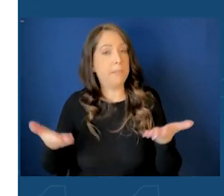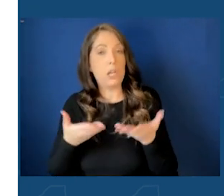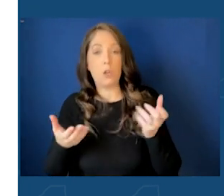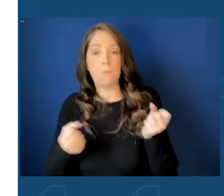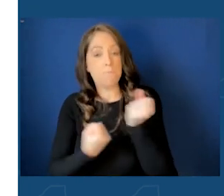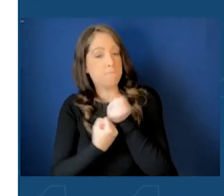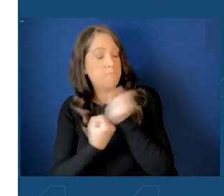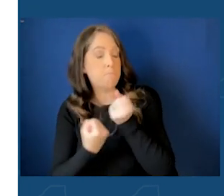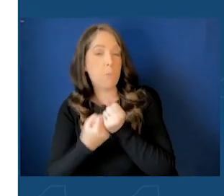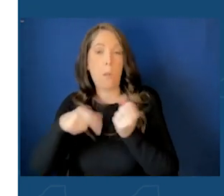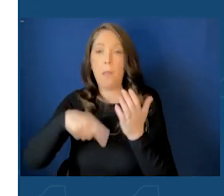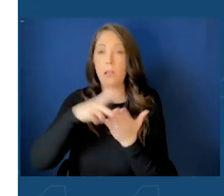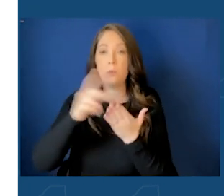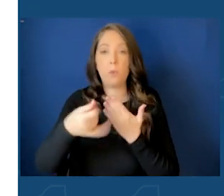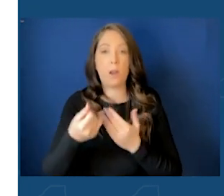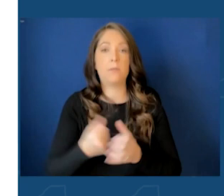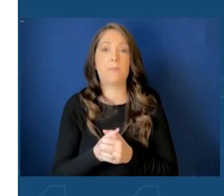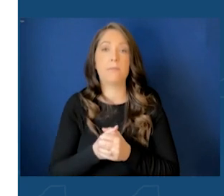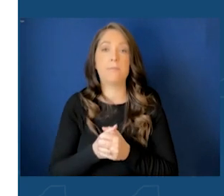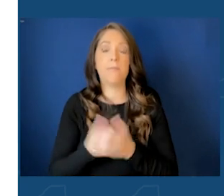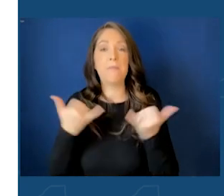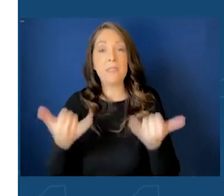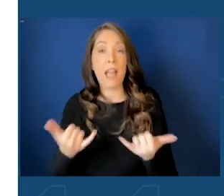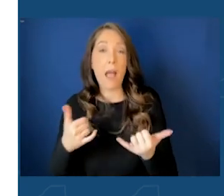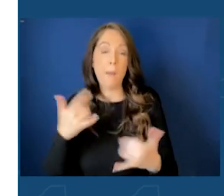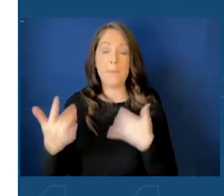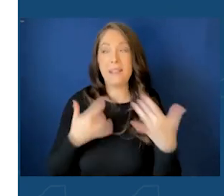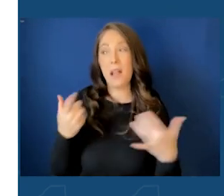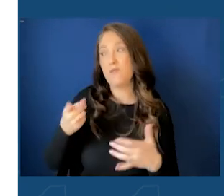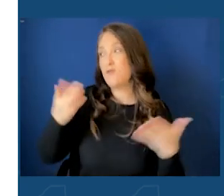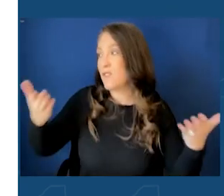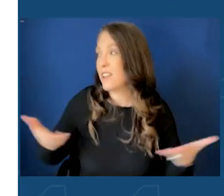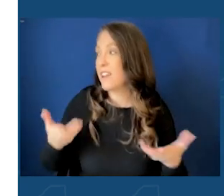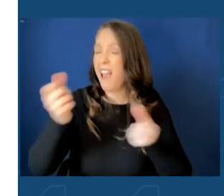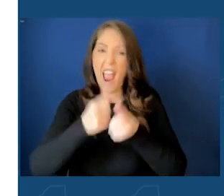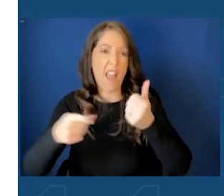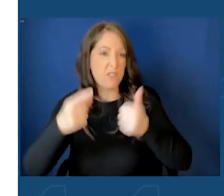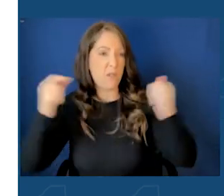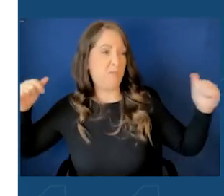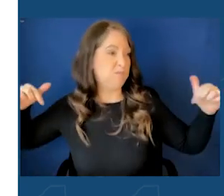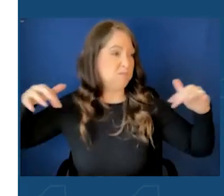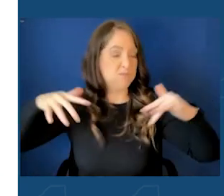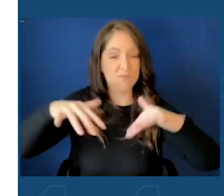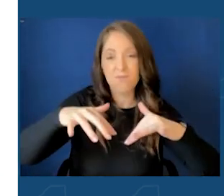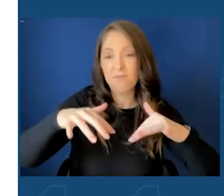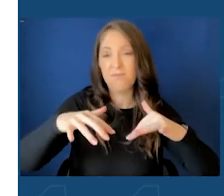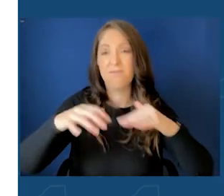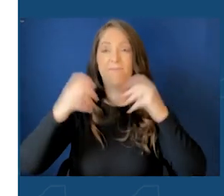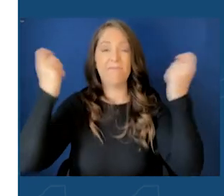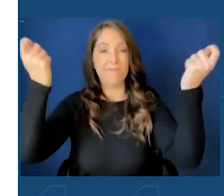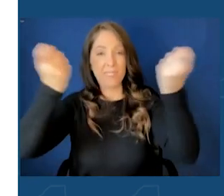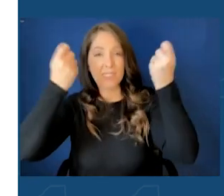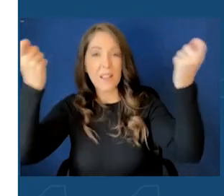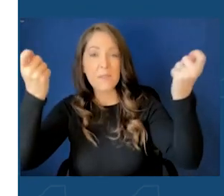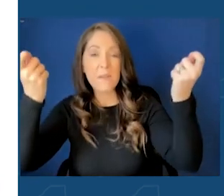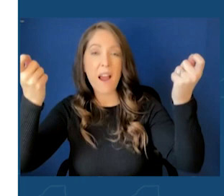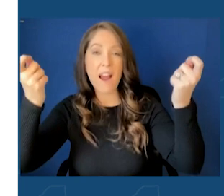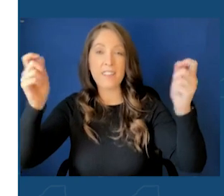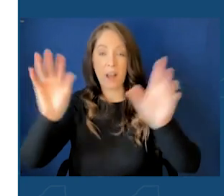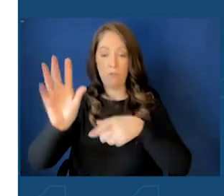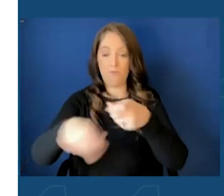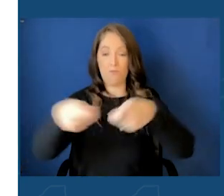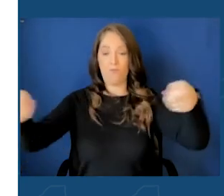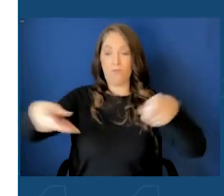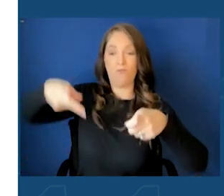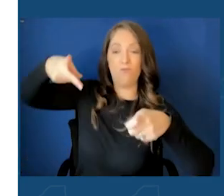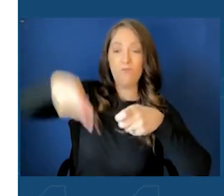on. And now I'm so thrilled that you are here and that everybody's here to celebrate and to cut the ribbon for a